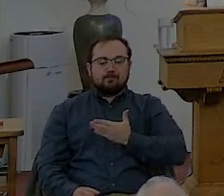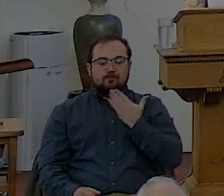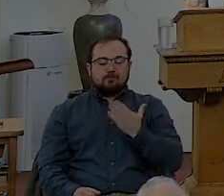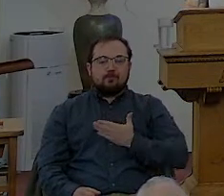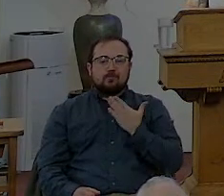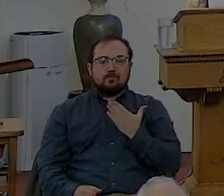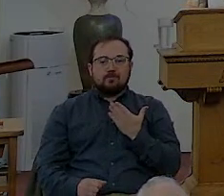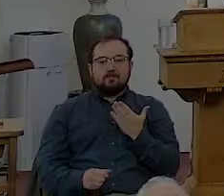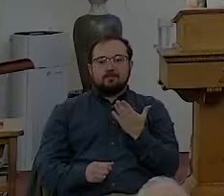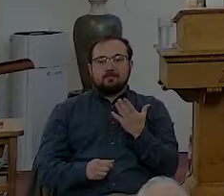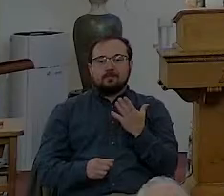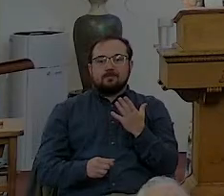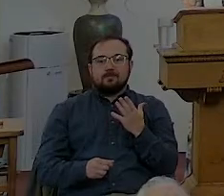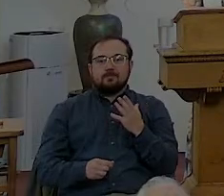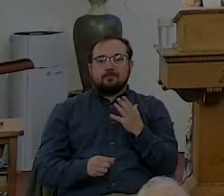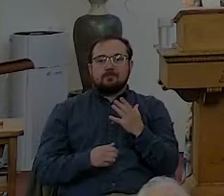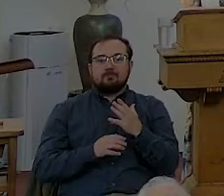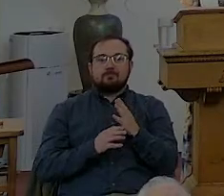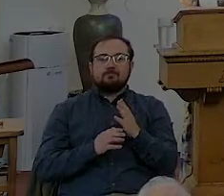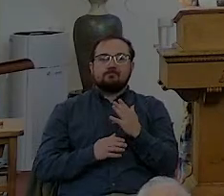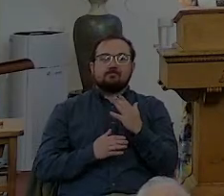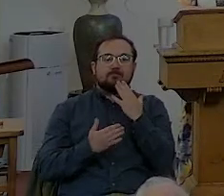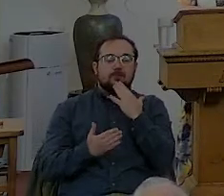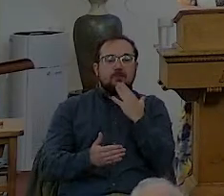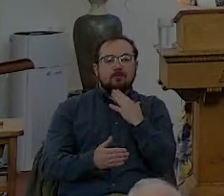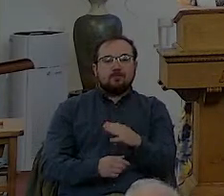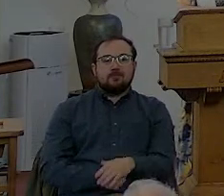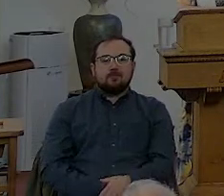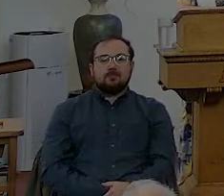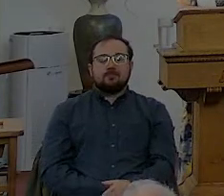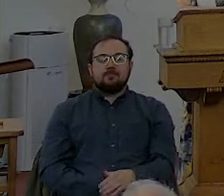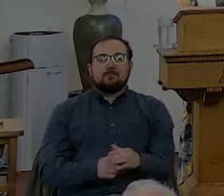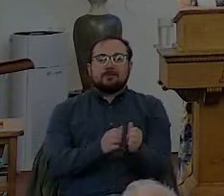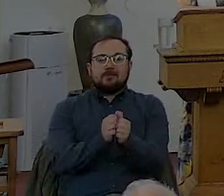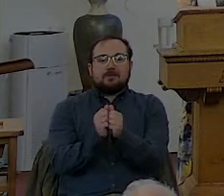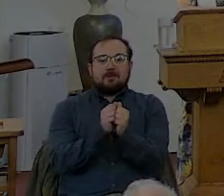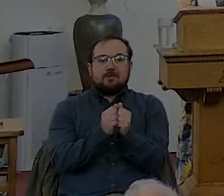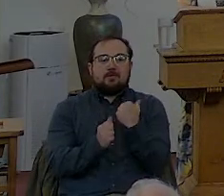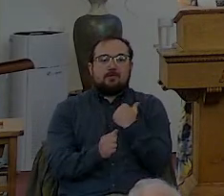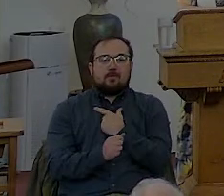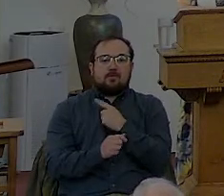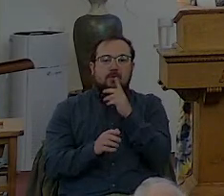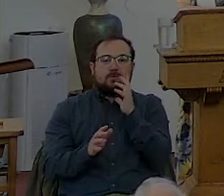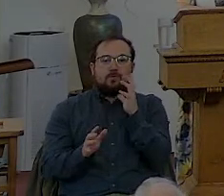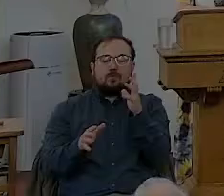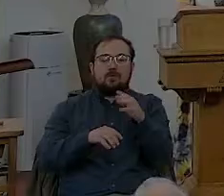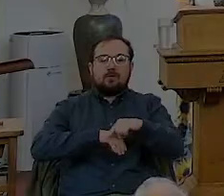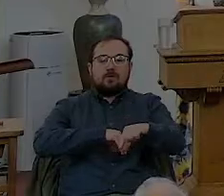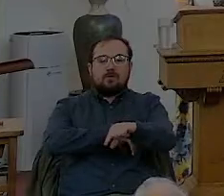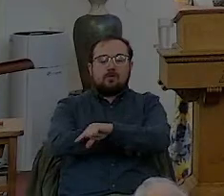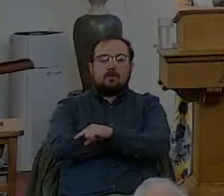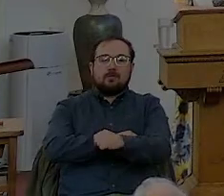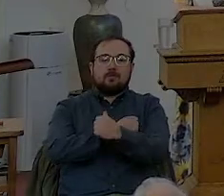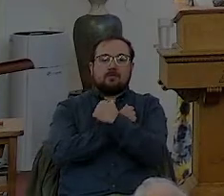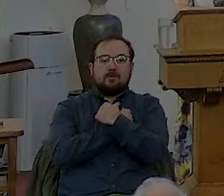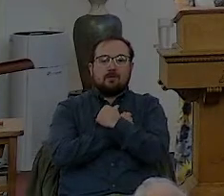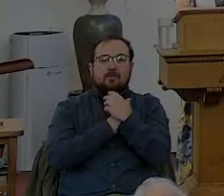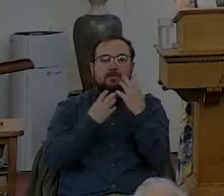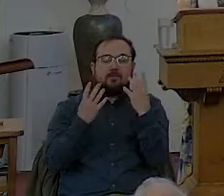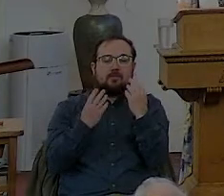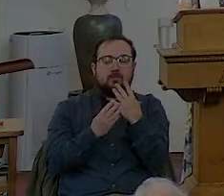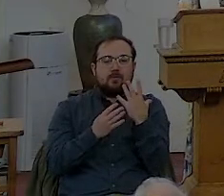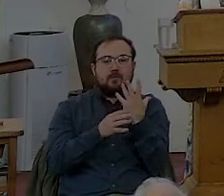and gratitude. Repeat after me. Together, we create a garden of love,